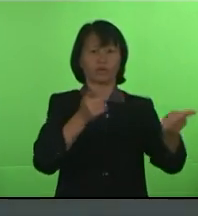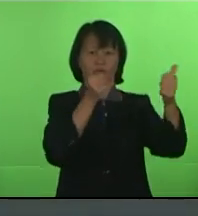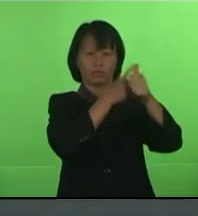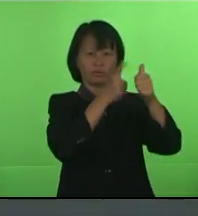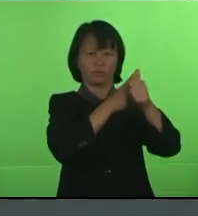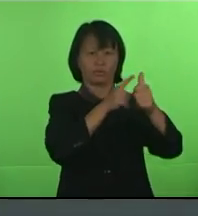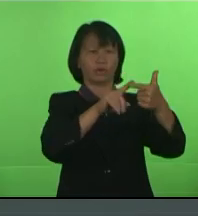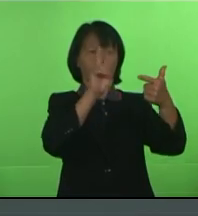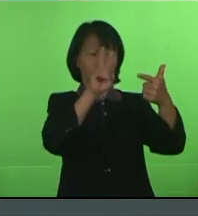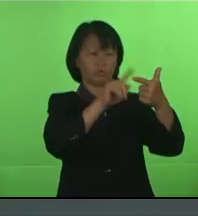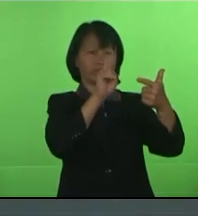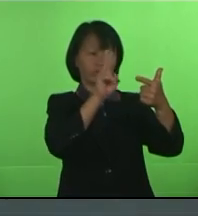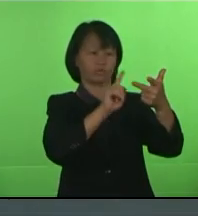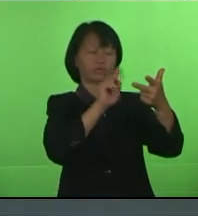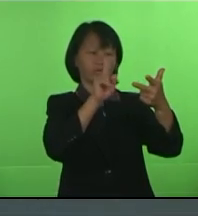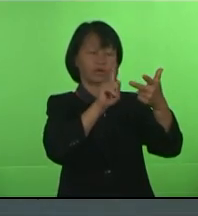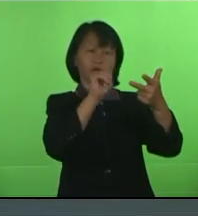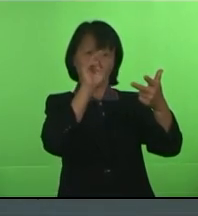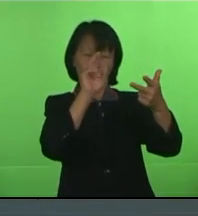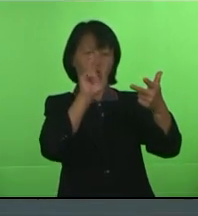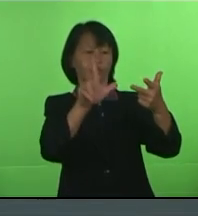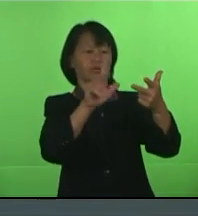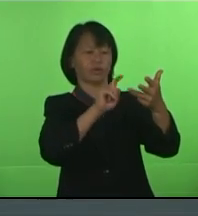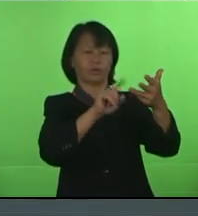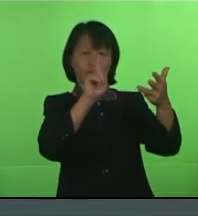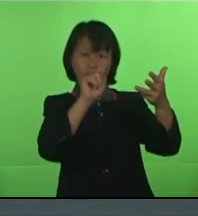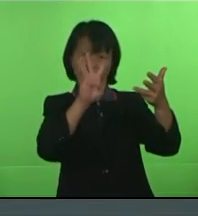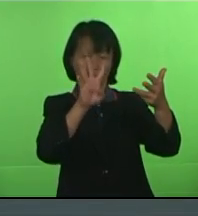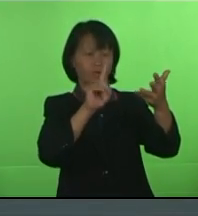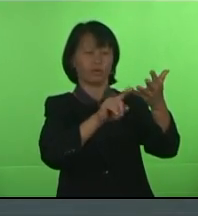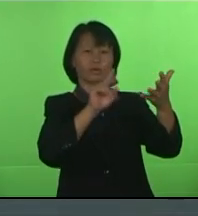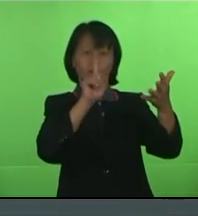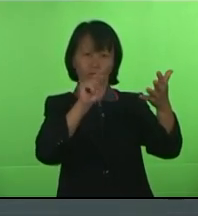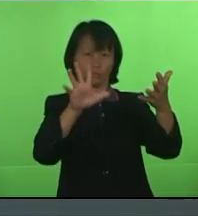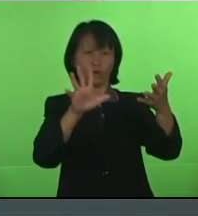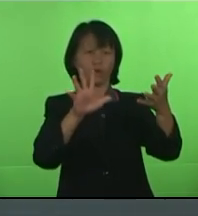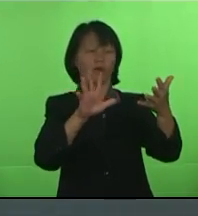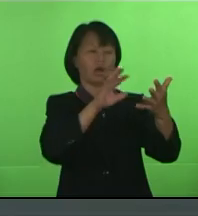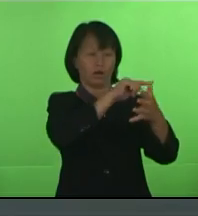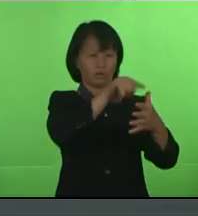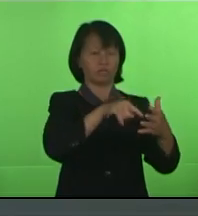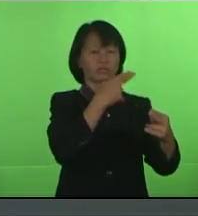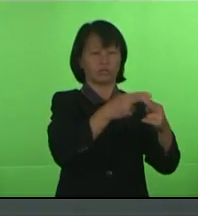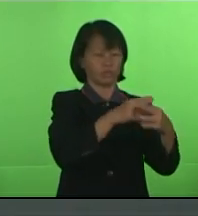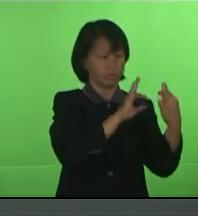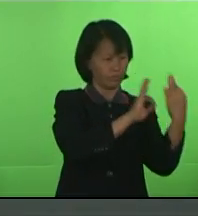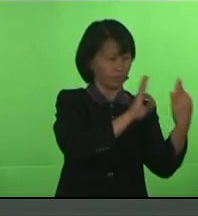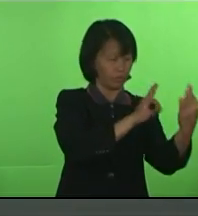T1, T2, T3, T4, T5. So that is called face-to-face learning, or sometimes they use